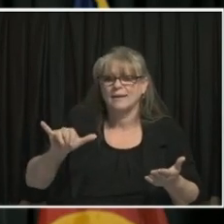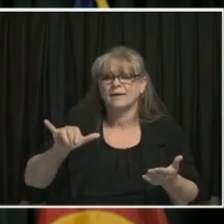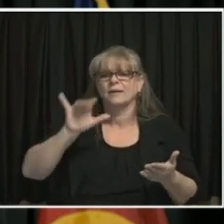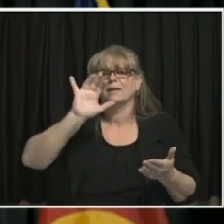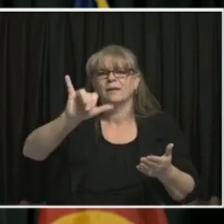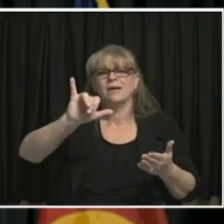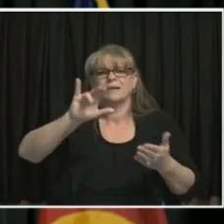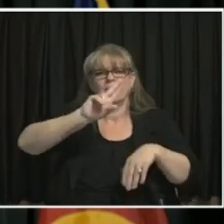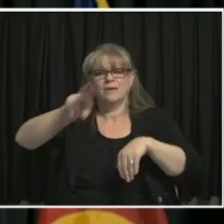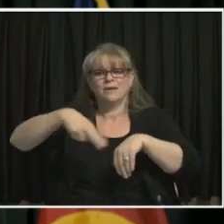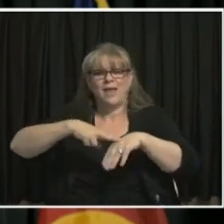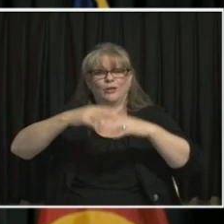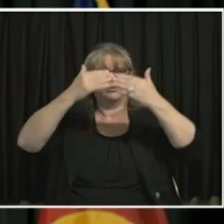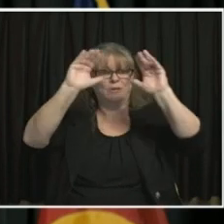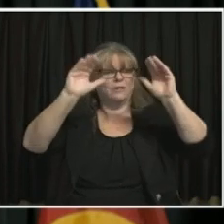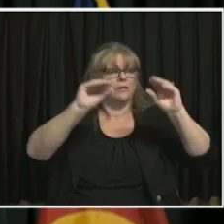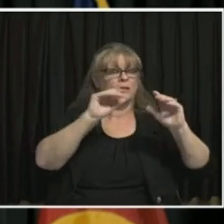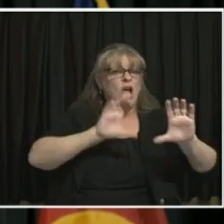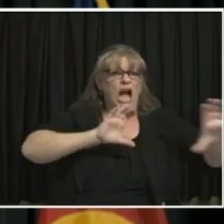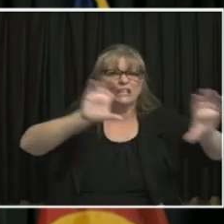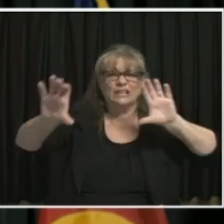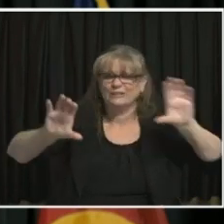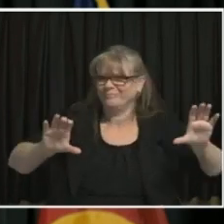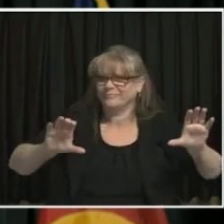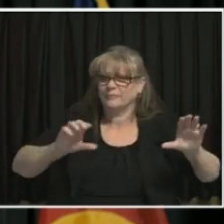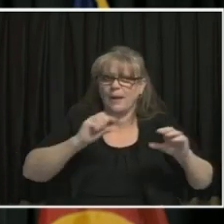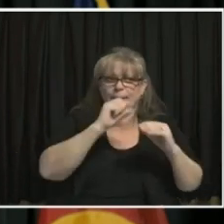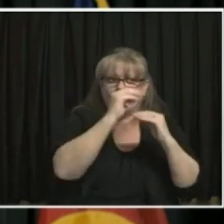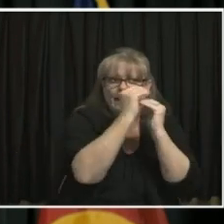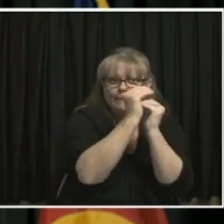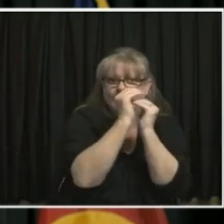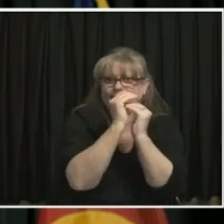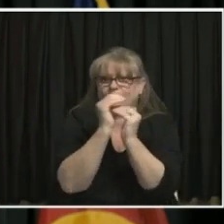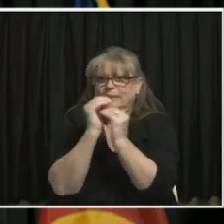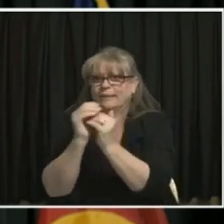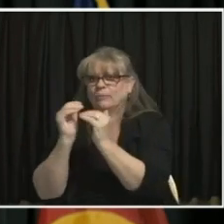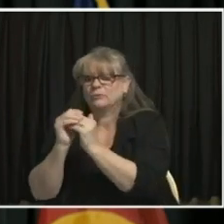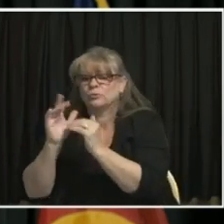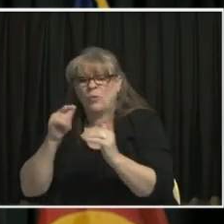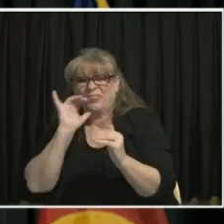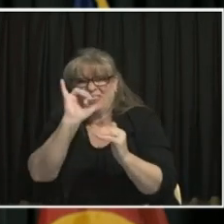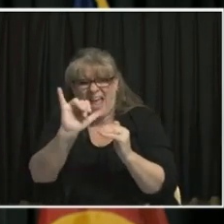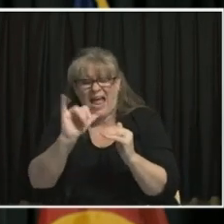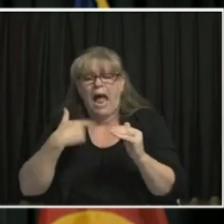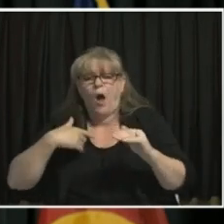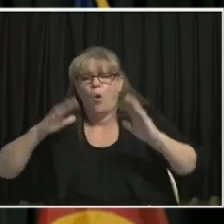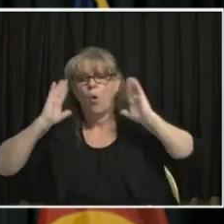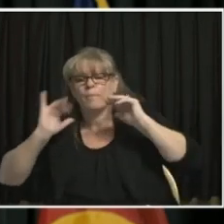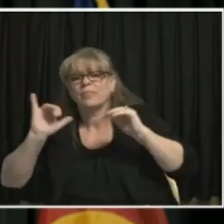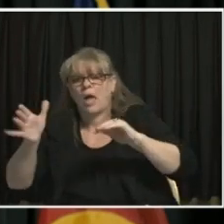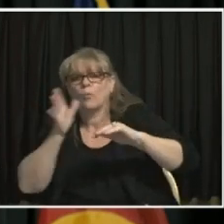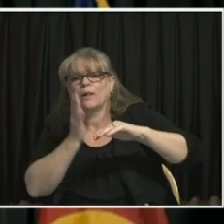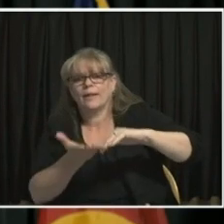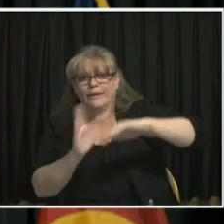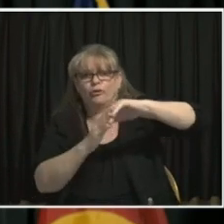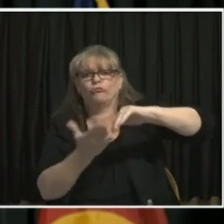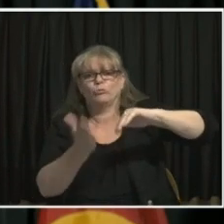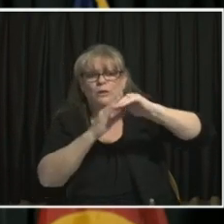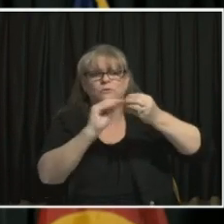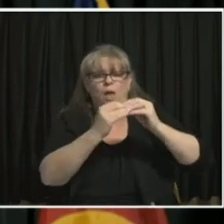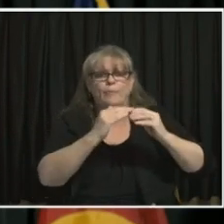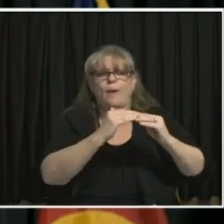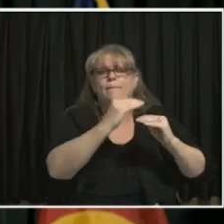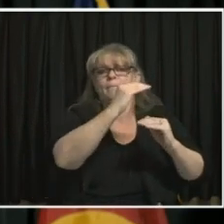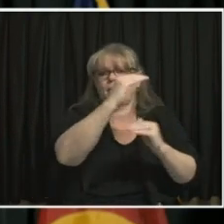clinically promising, we hope that the supplies continue to increase. And of course, we also hope for and await even more significant breakthroughs.